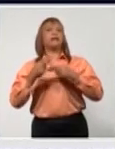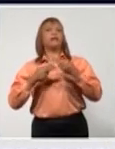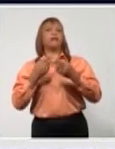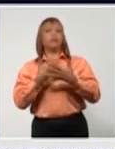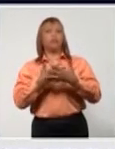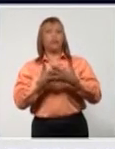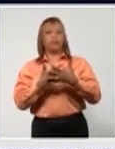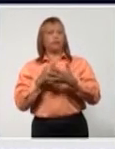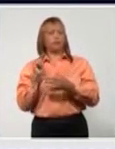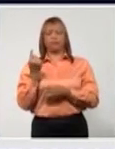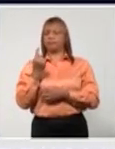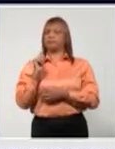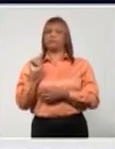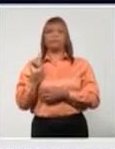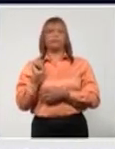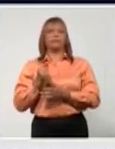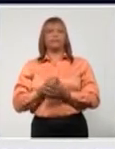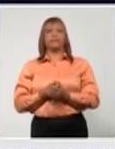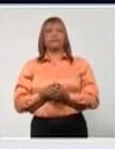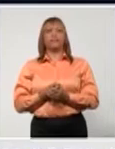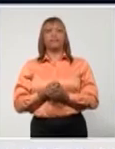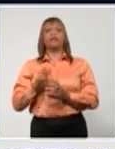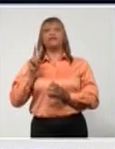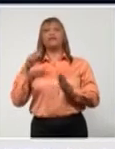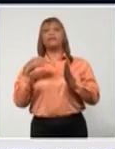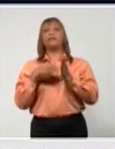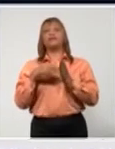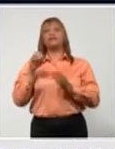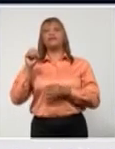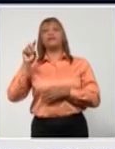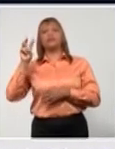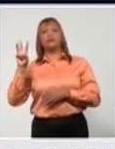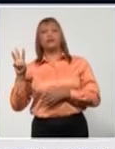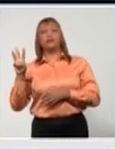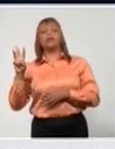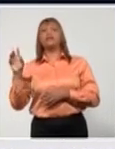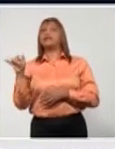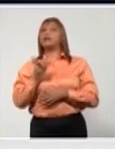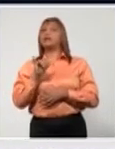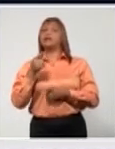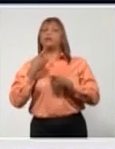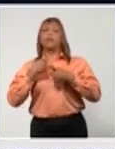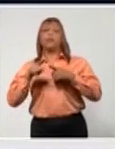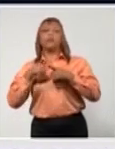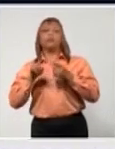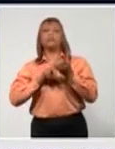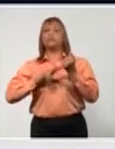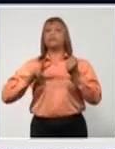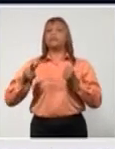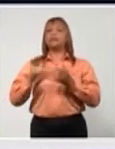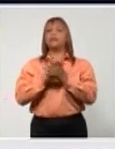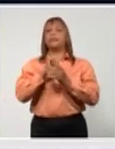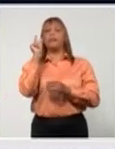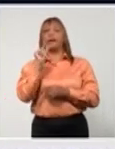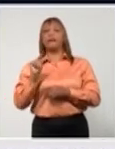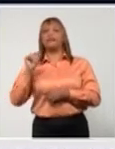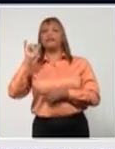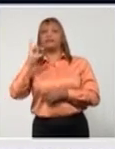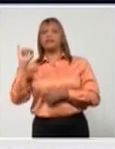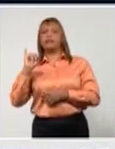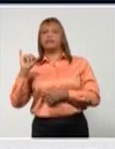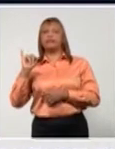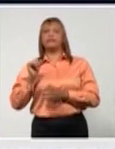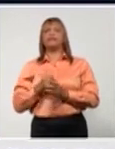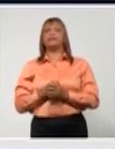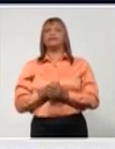only processed in Havana yesterday, where 2,103 were studied, but also from other provinces like